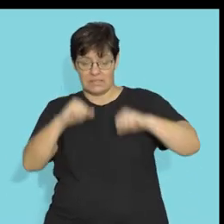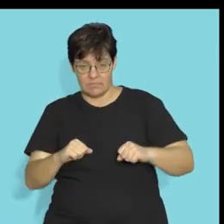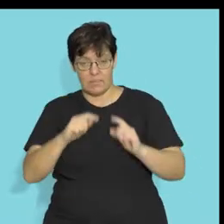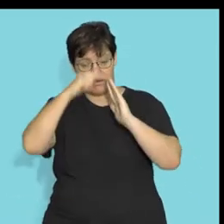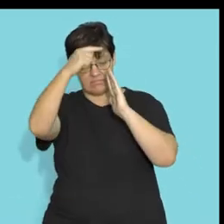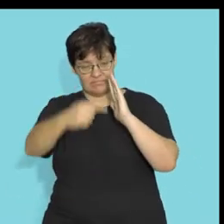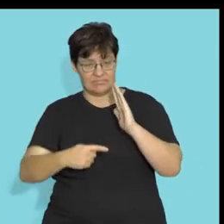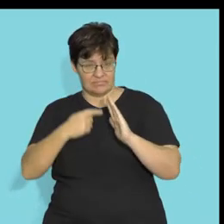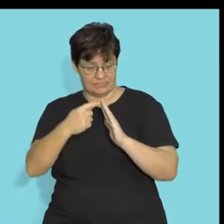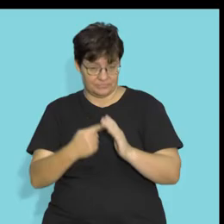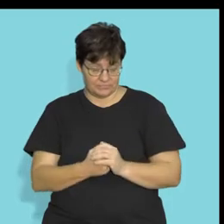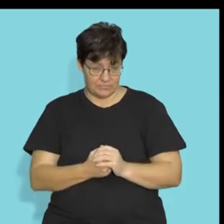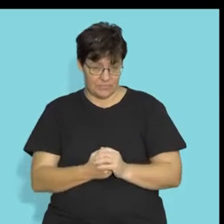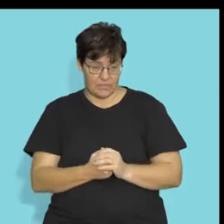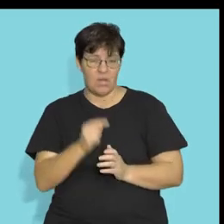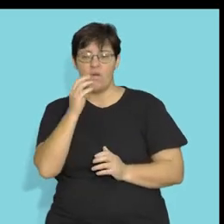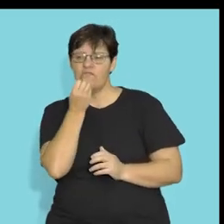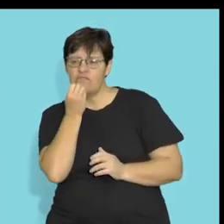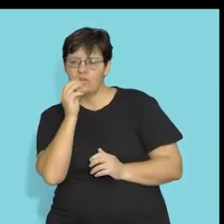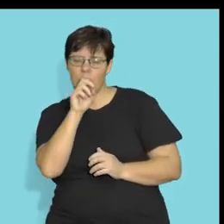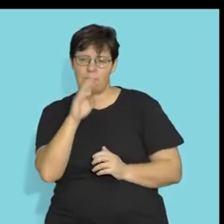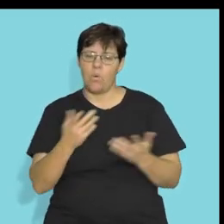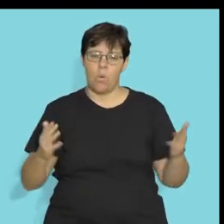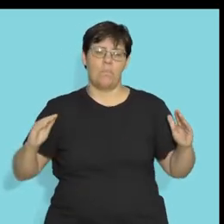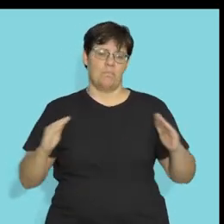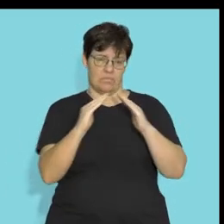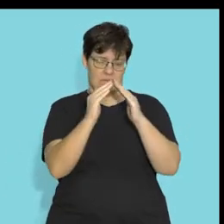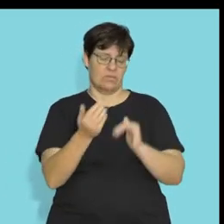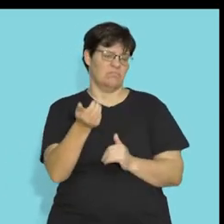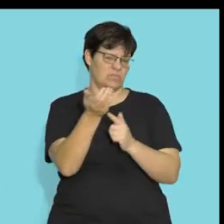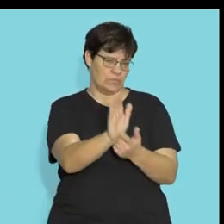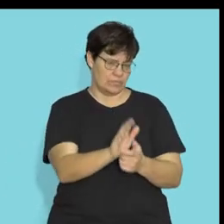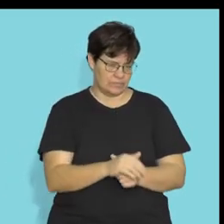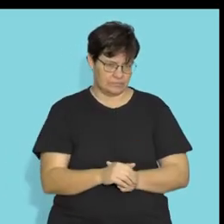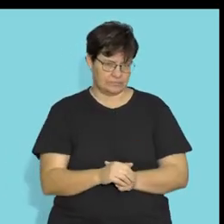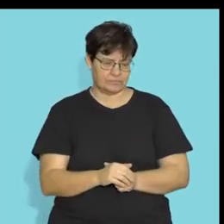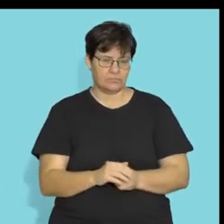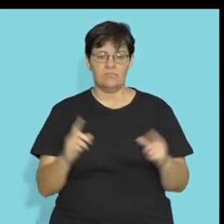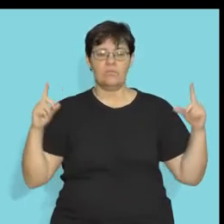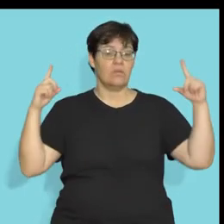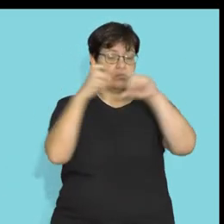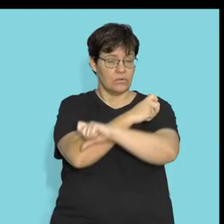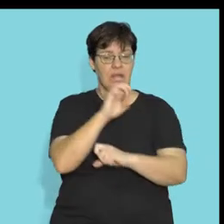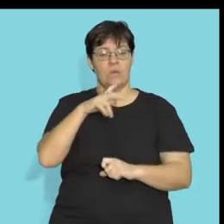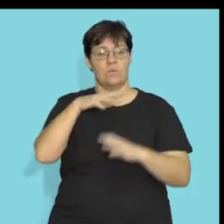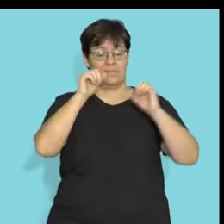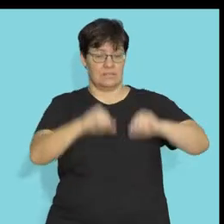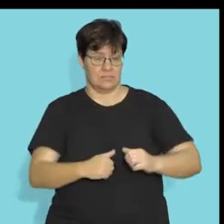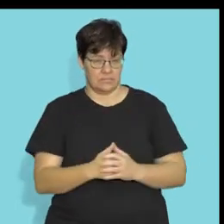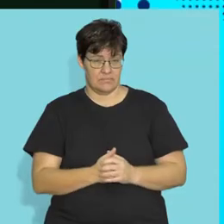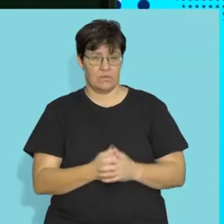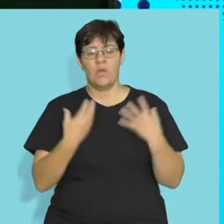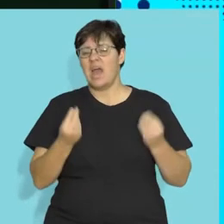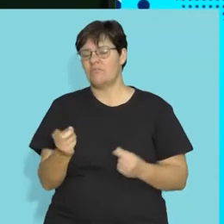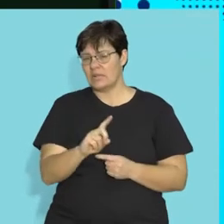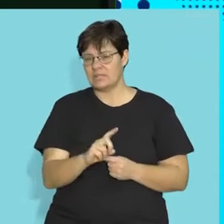form of a food chain, a food web, or even a pyramid. So the complexity of ecosystems is that